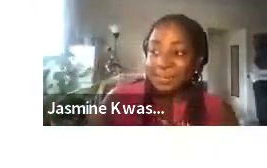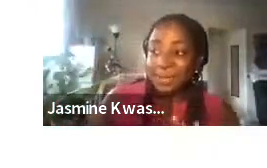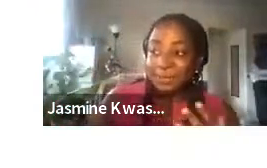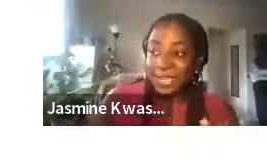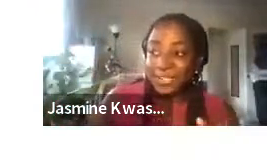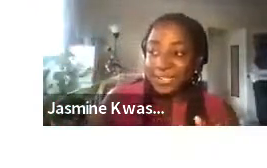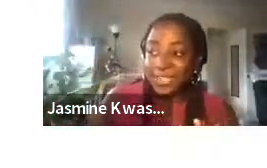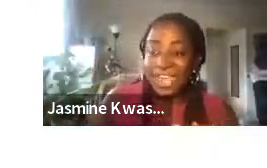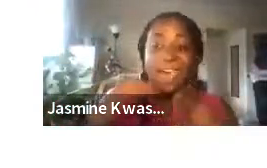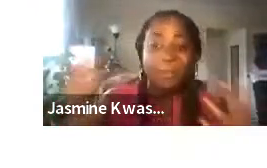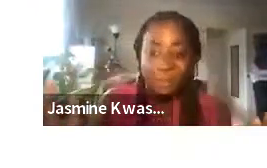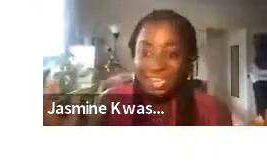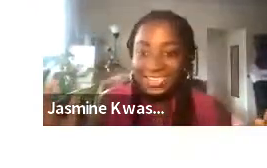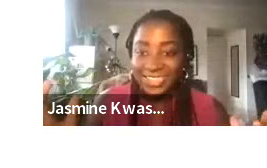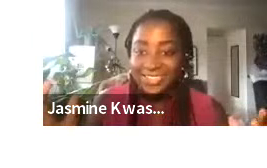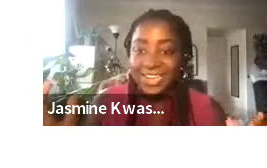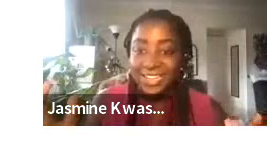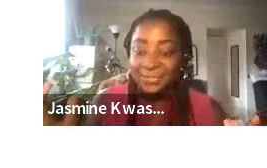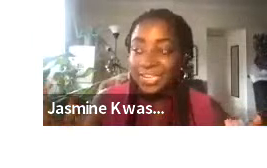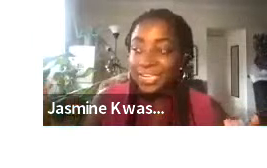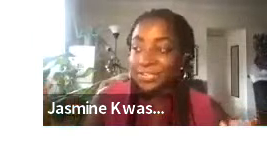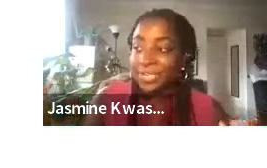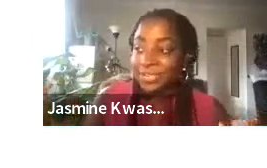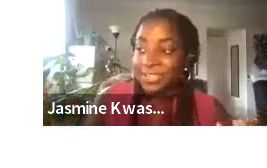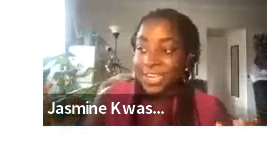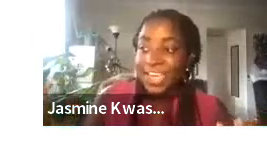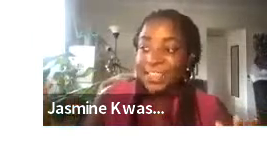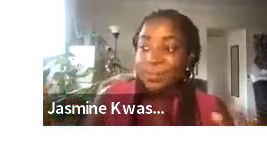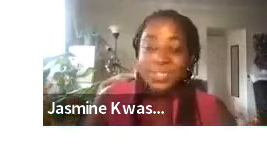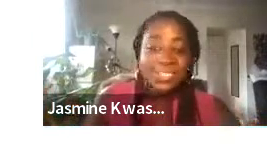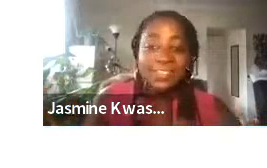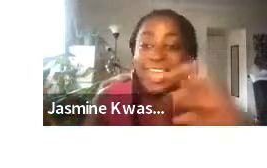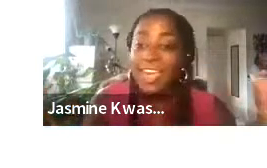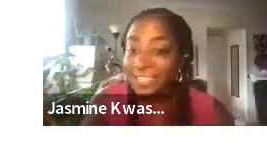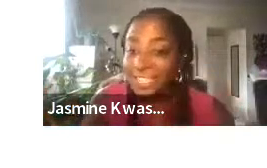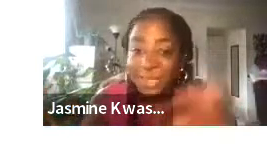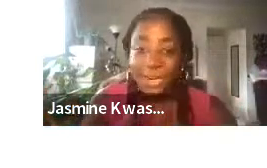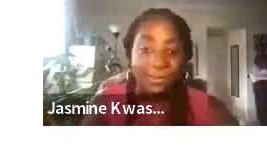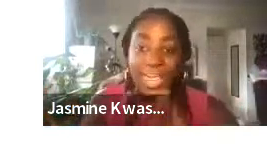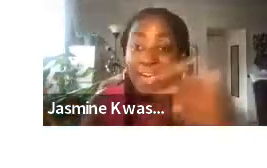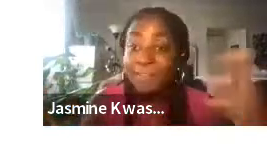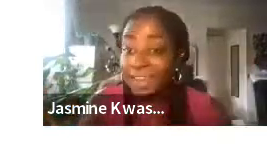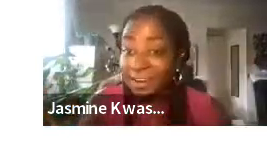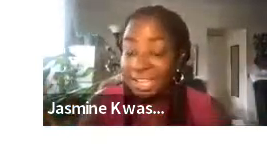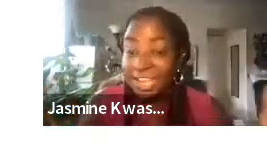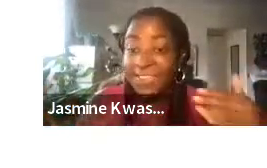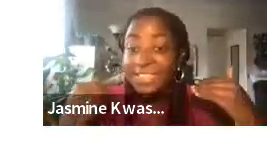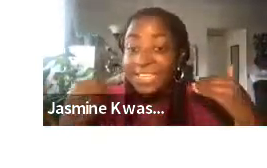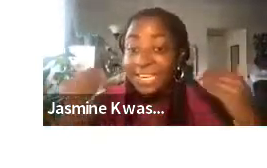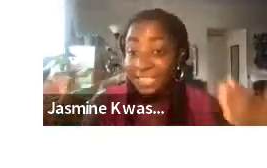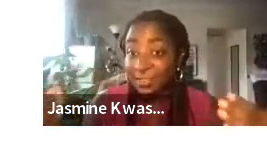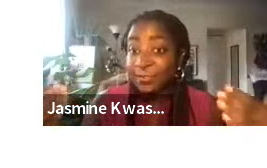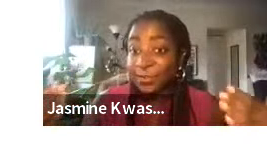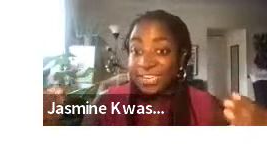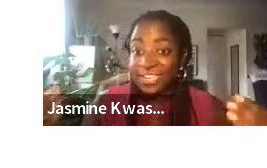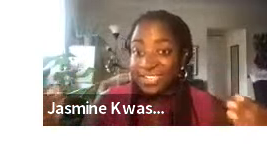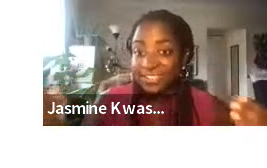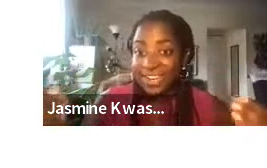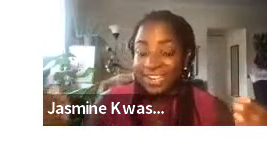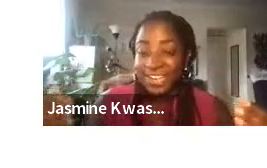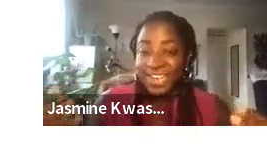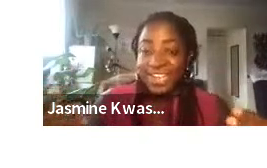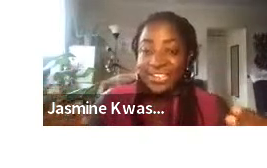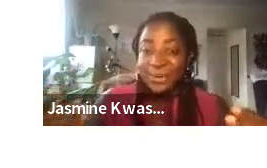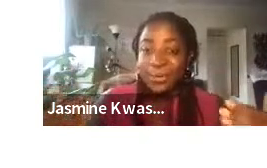this kind of exemplar picture that everyone has in their slides for EEG research, this person doesn't even have a scalp, they don't even have hair. And that's the ideal for